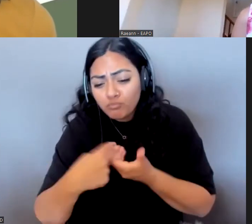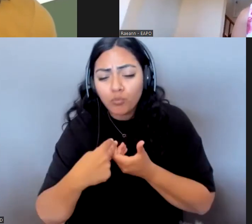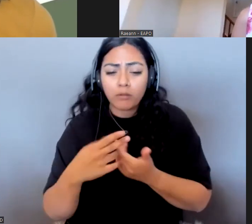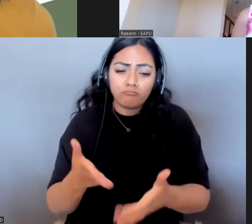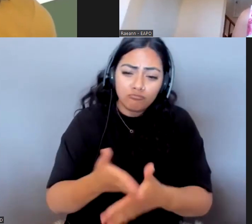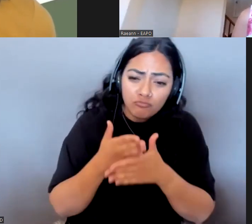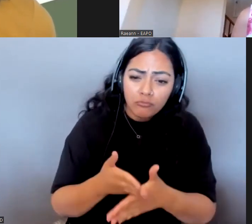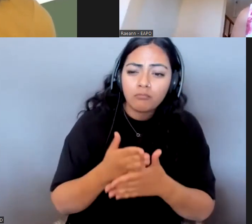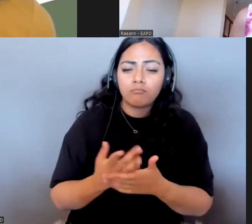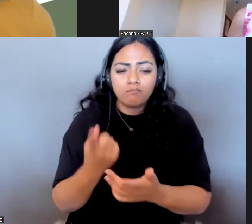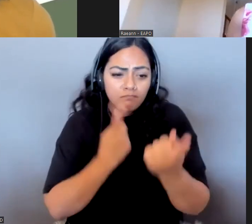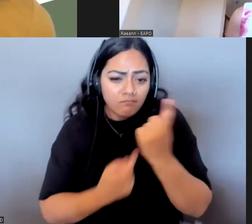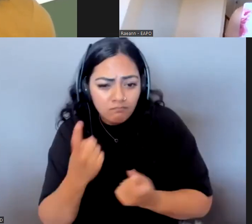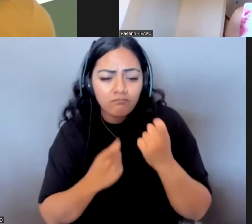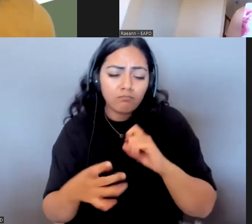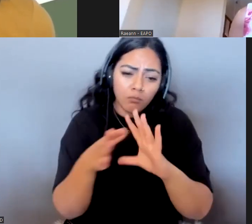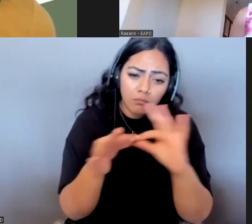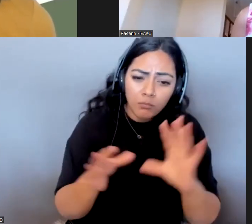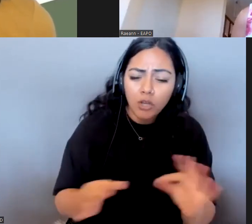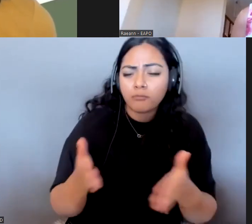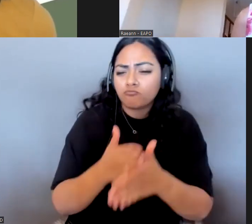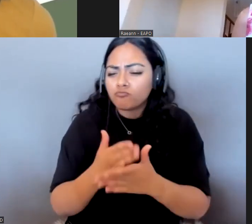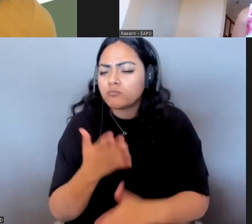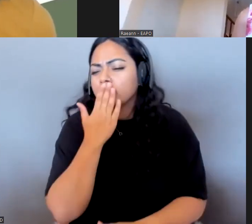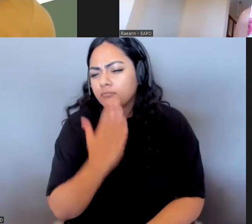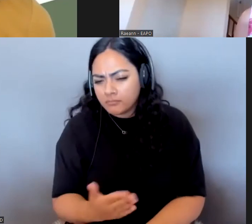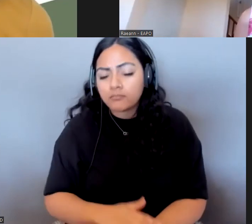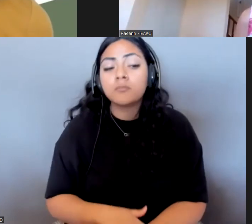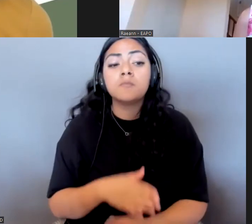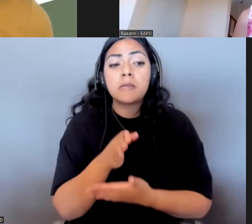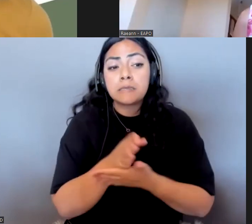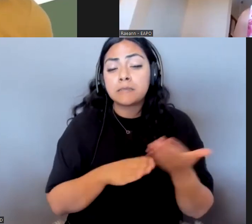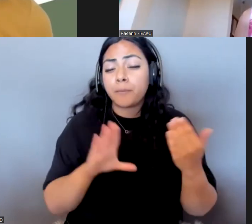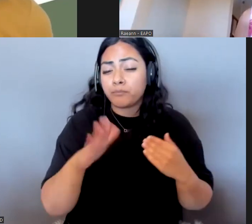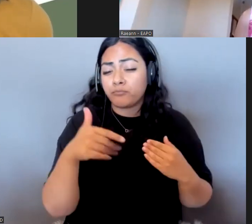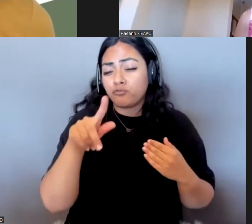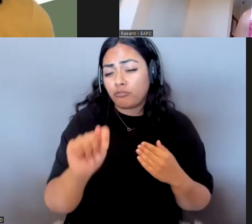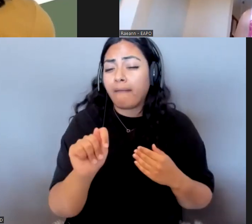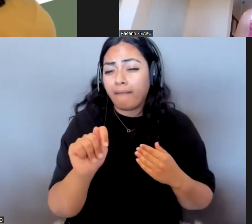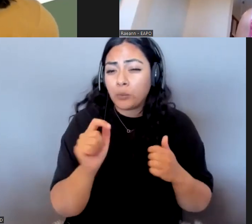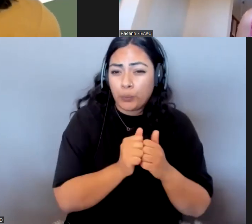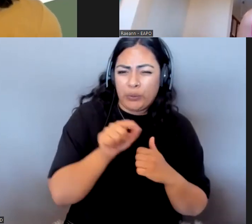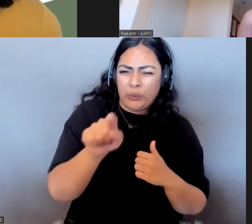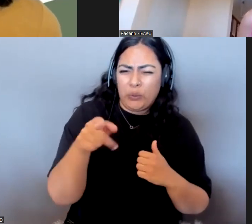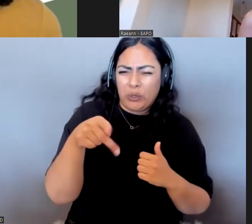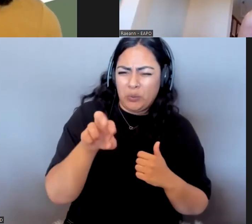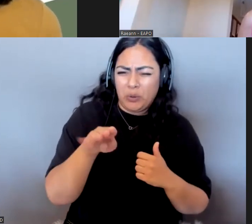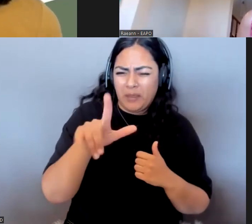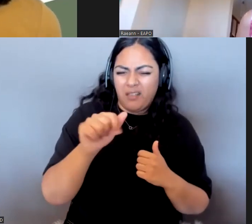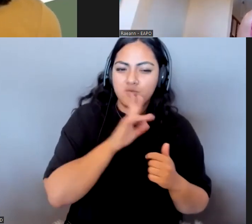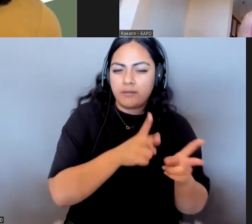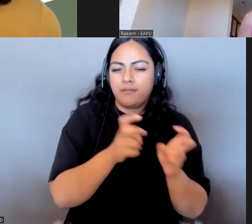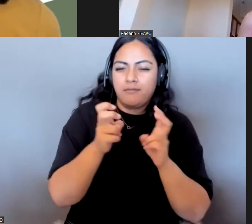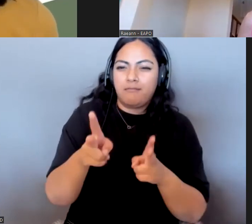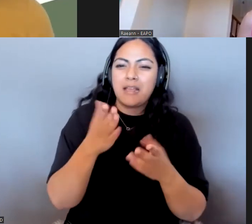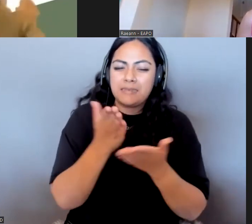your comments with us. I will share some of the chat box with you, Premila, too, because I think there's some good comments around some languages